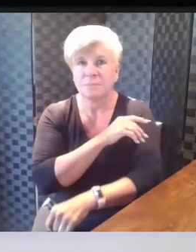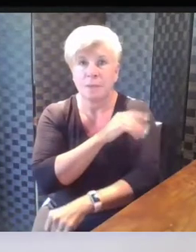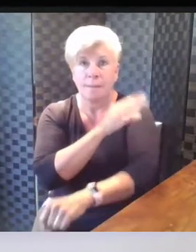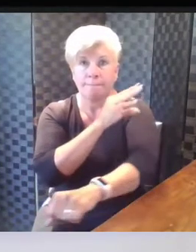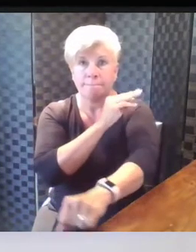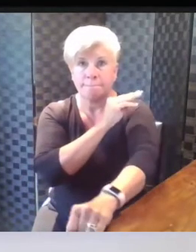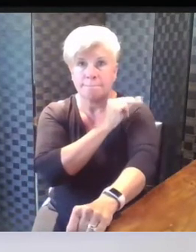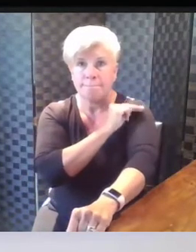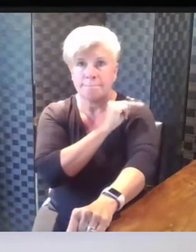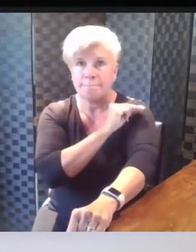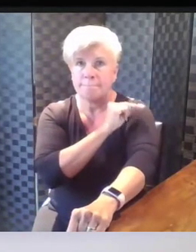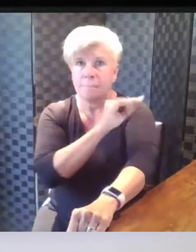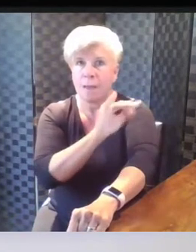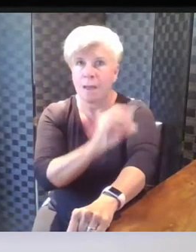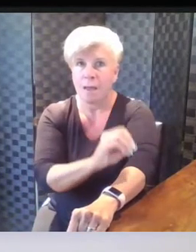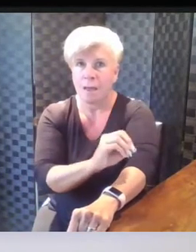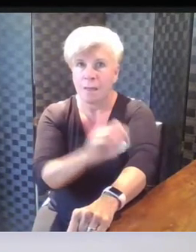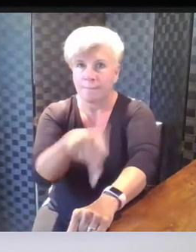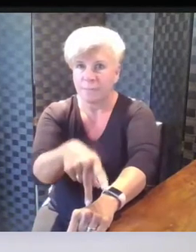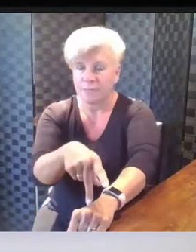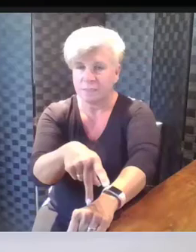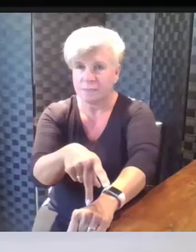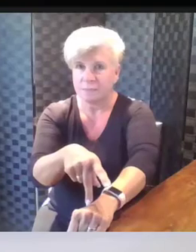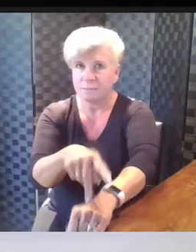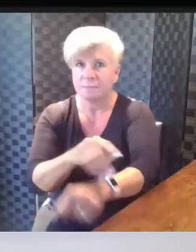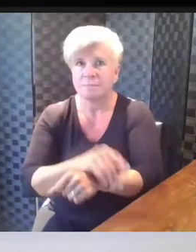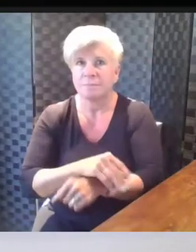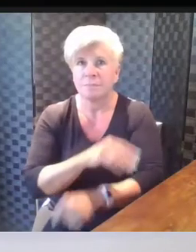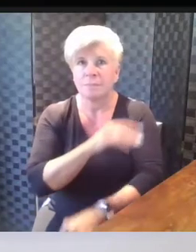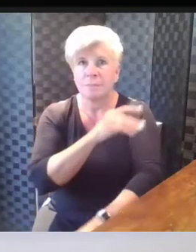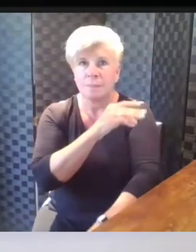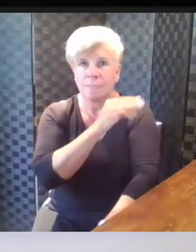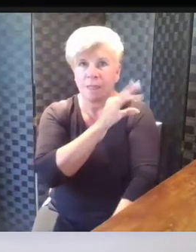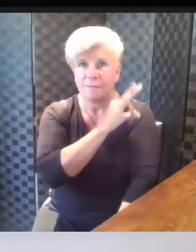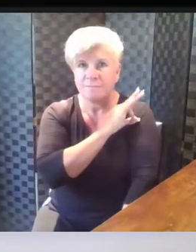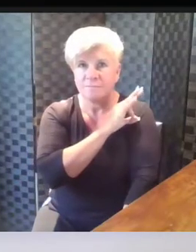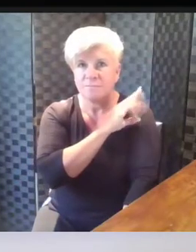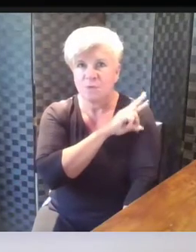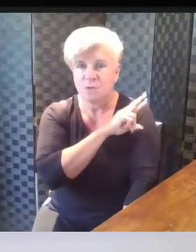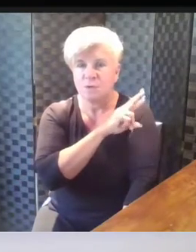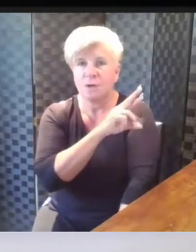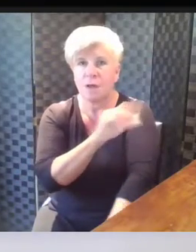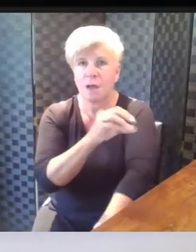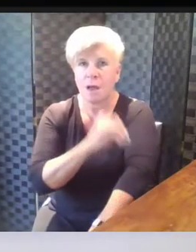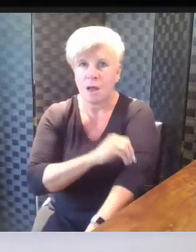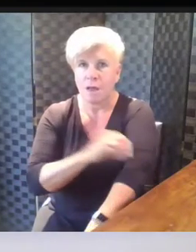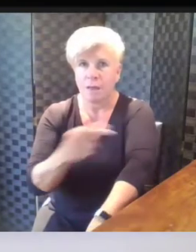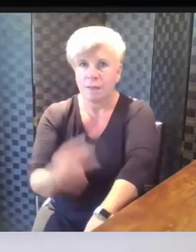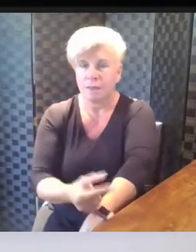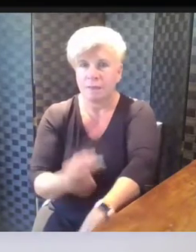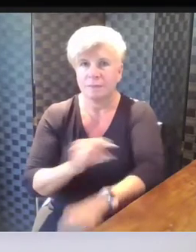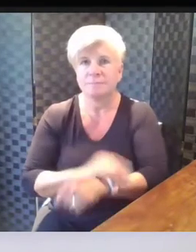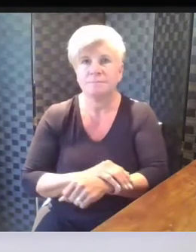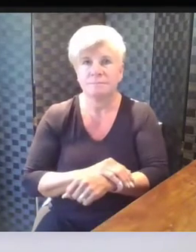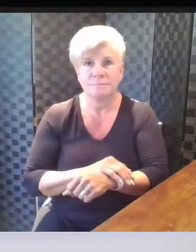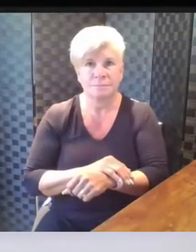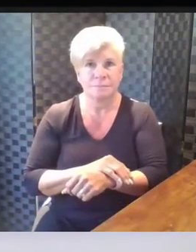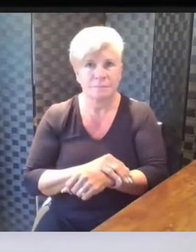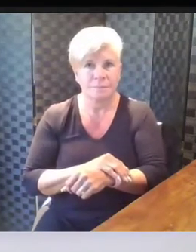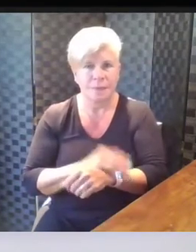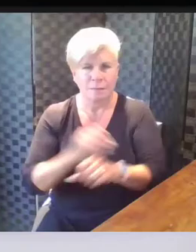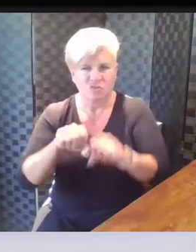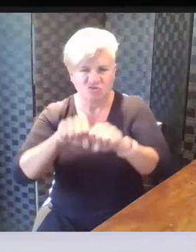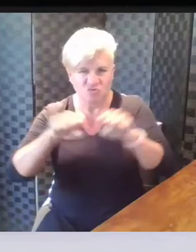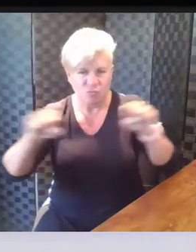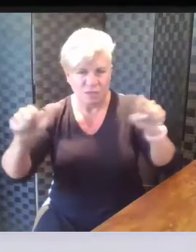go ah, p. Or I could go fra, ah, g. I'm stretching out